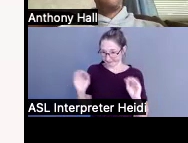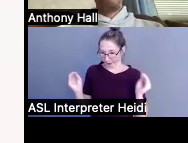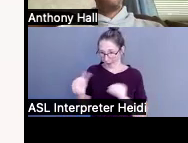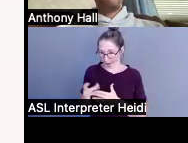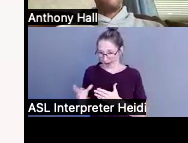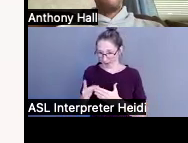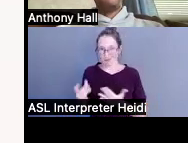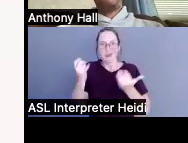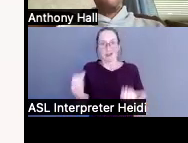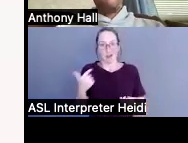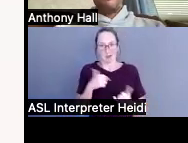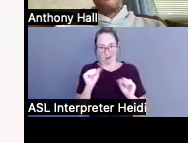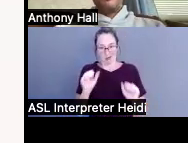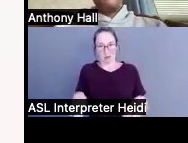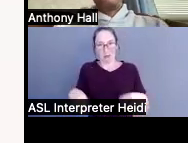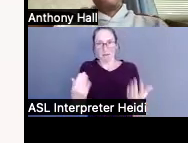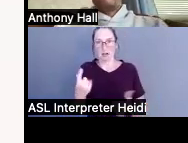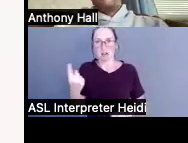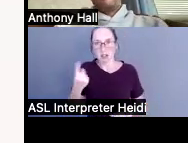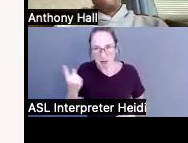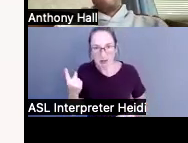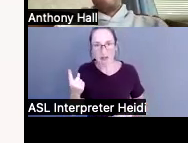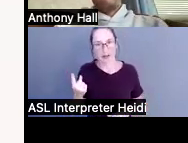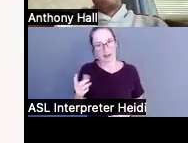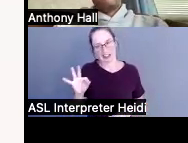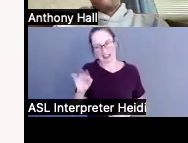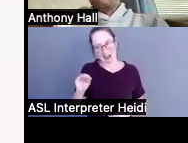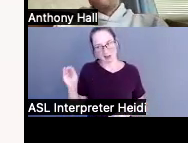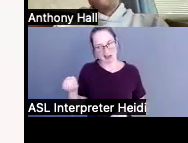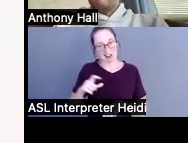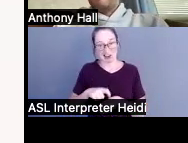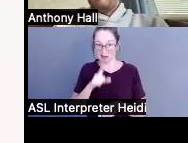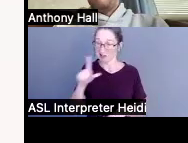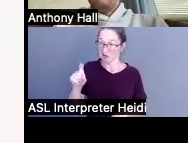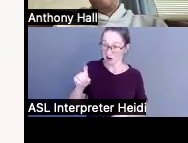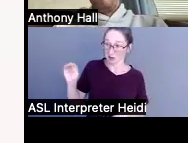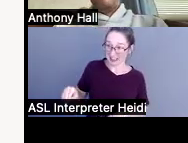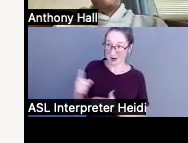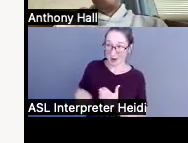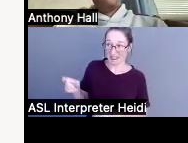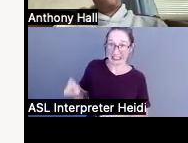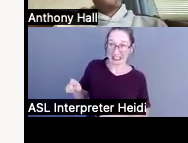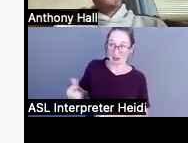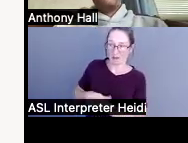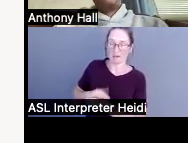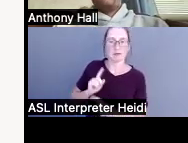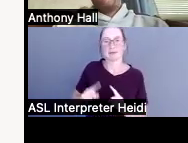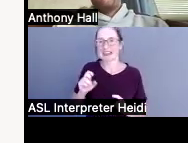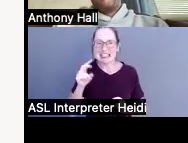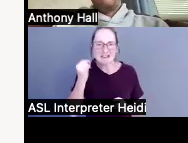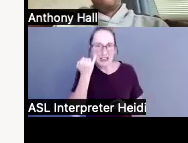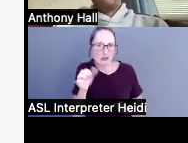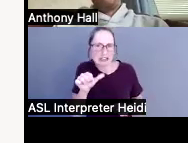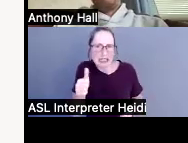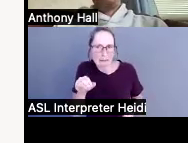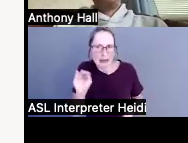to be able to provide something, 9 times out of 10, it was like 100% of what they needed. But even if it was